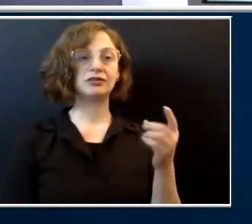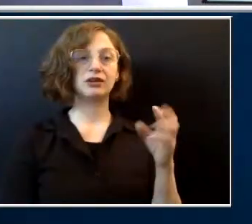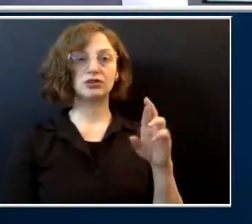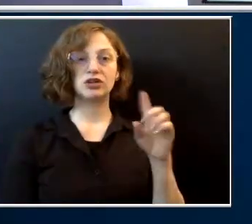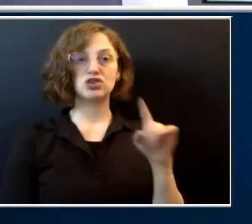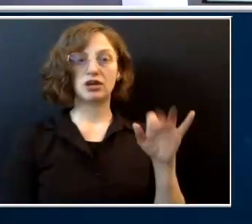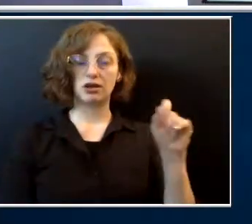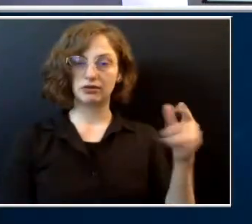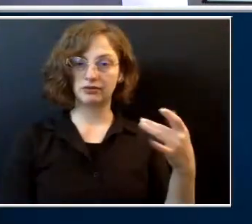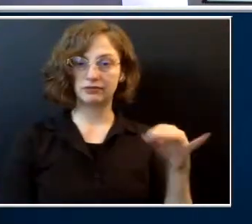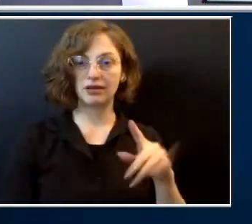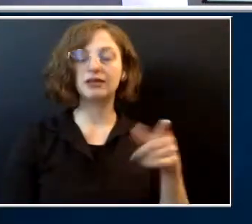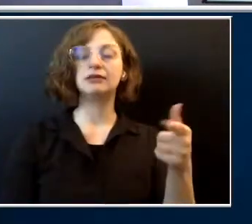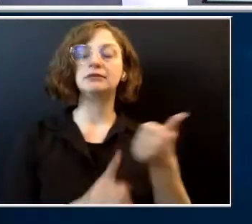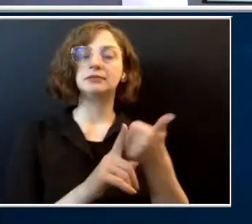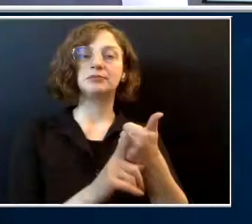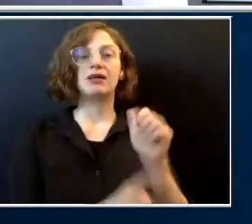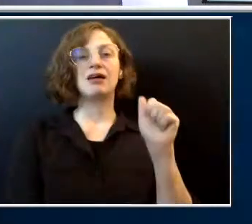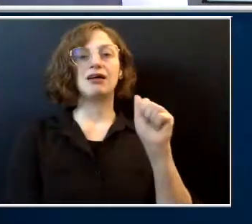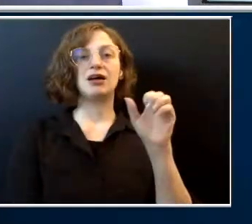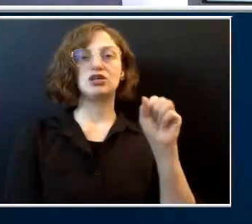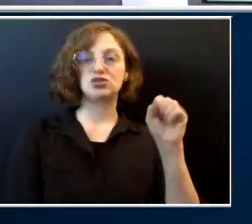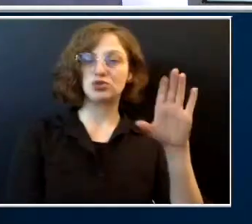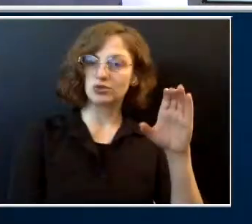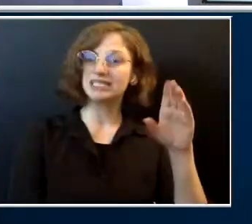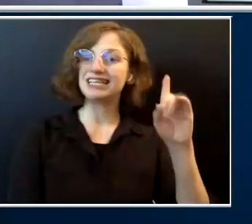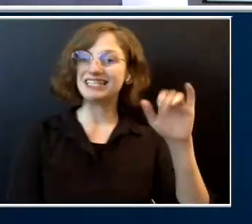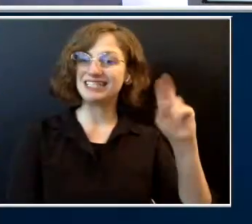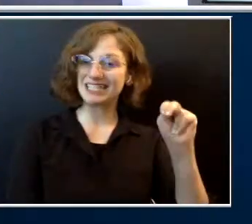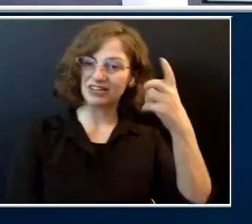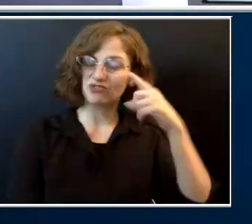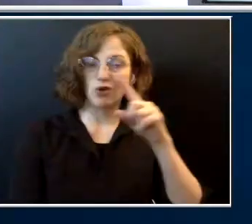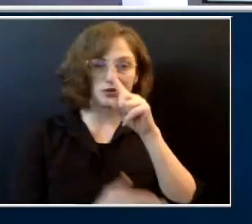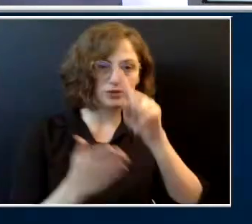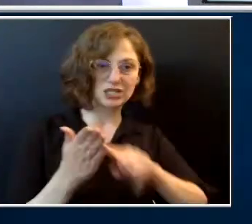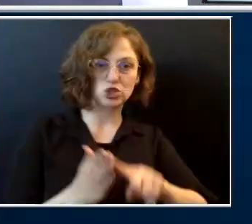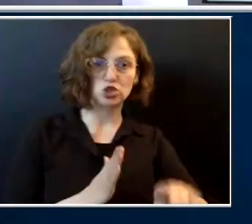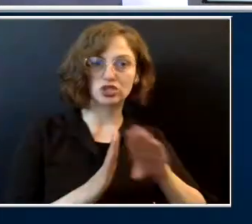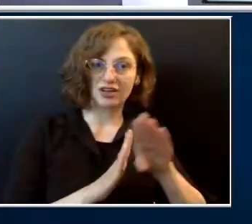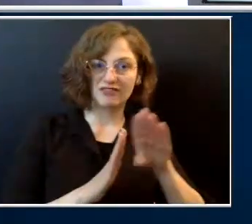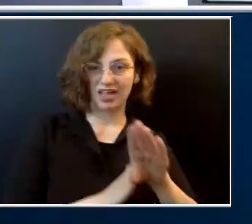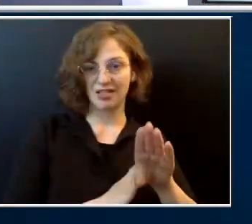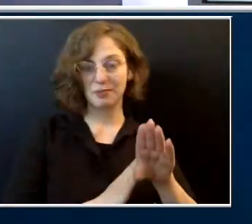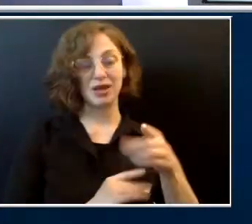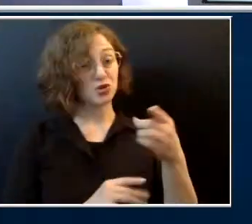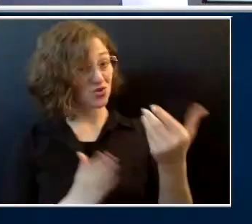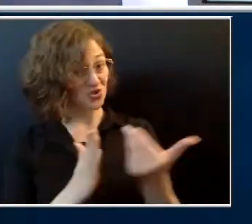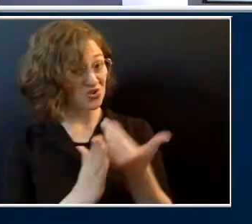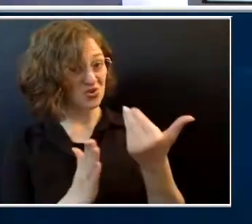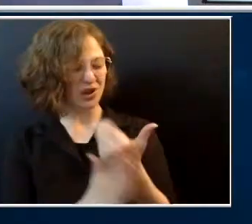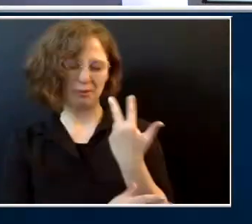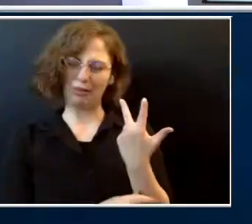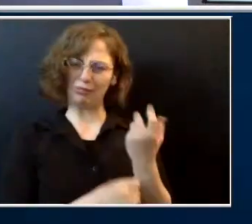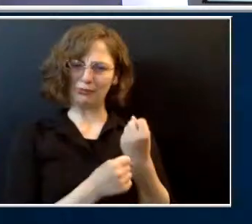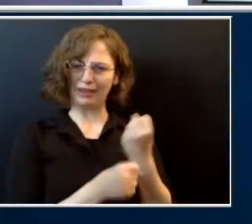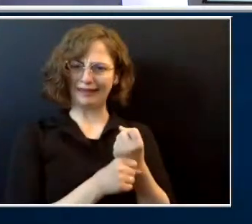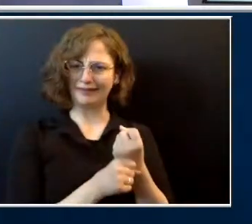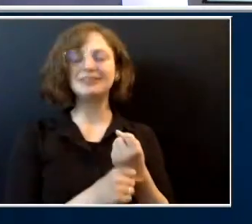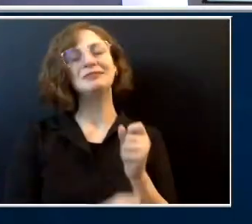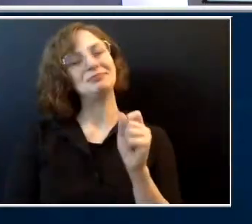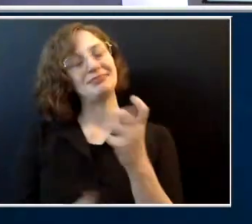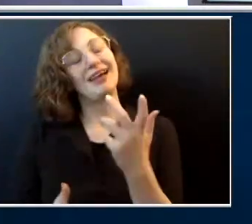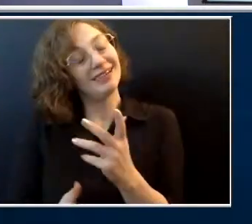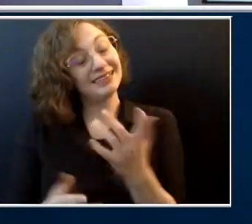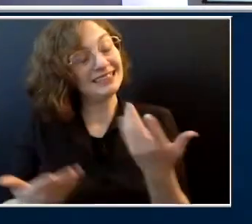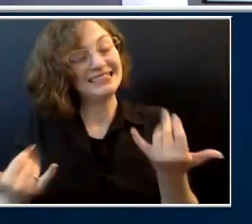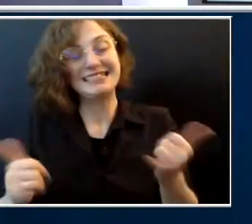block. Well, 3 years in. Oh, that's okay. That's still relatively new to some of us old guys, but you brought a lot to this place. We're very glad you're all